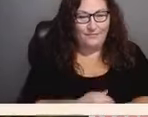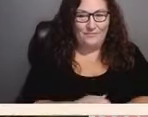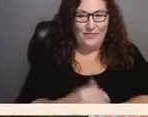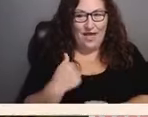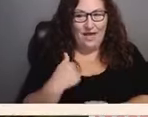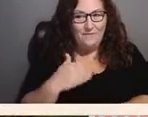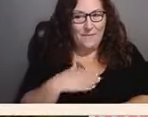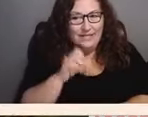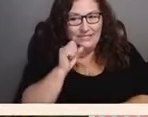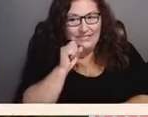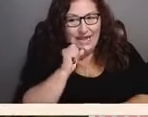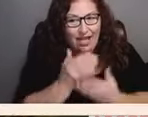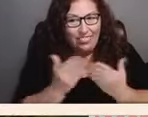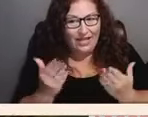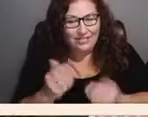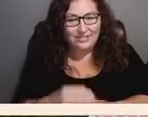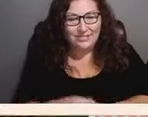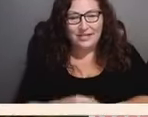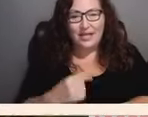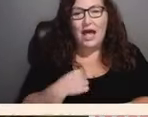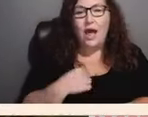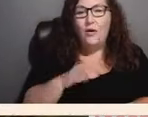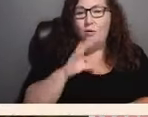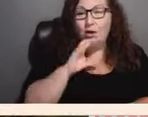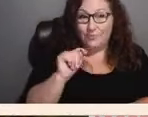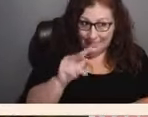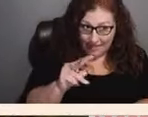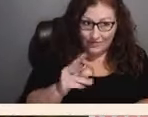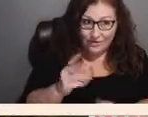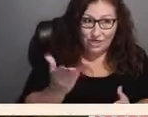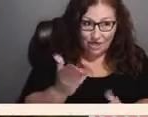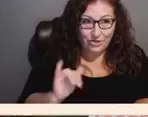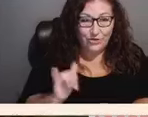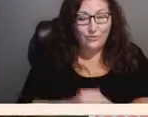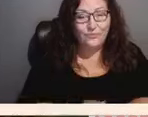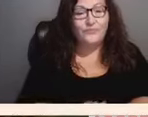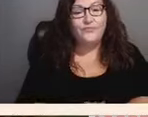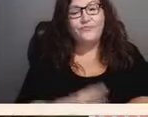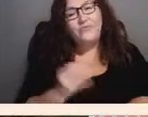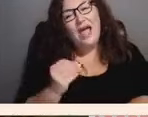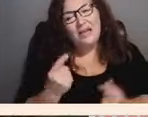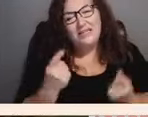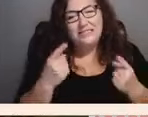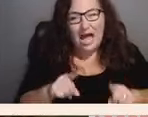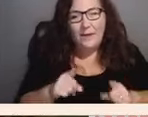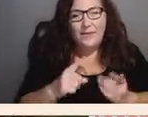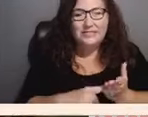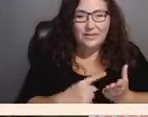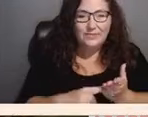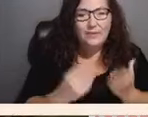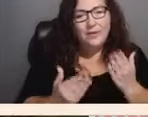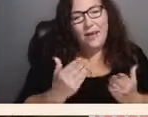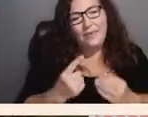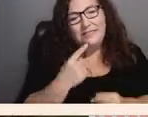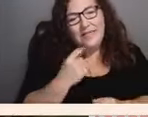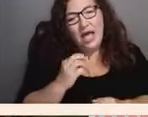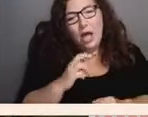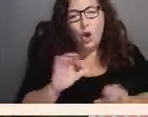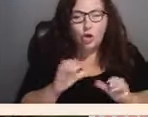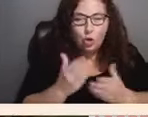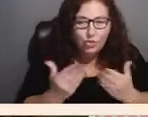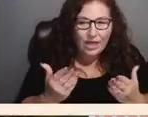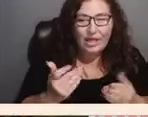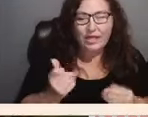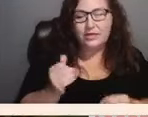as my television here. So, and it does happen. Sometimes I may say or do things or something that